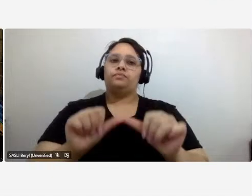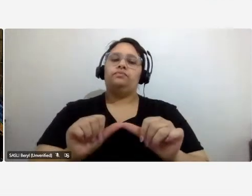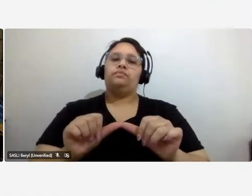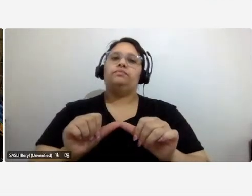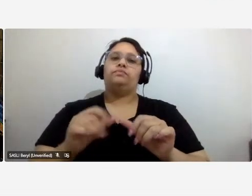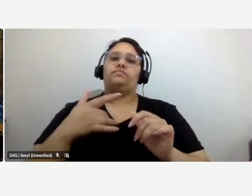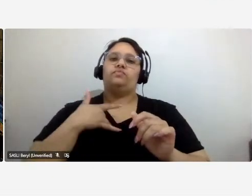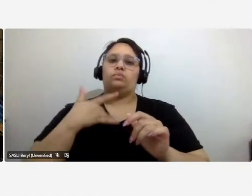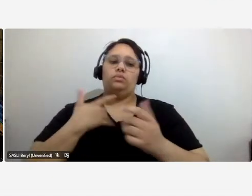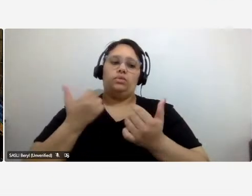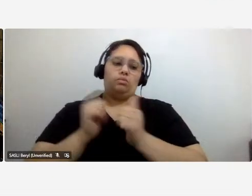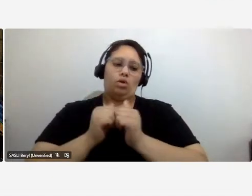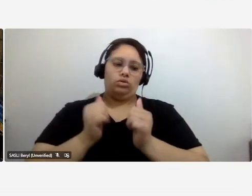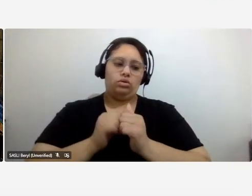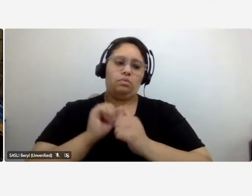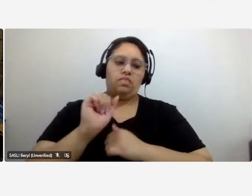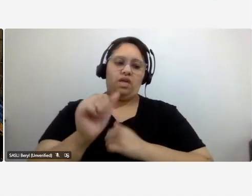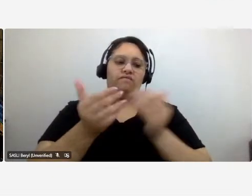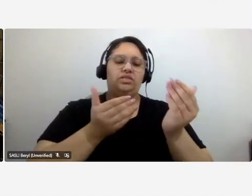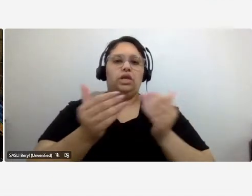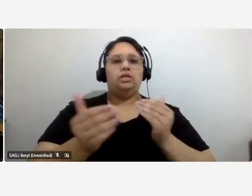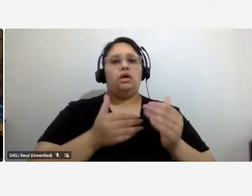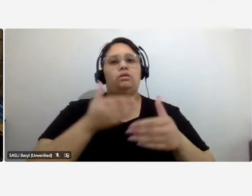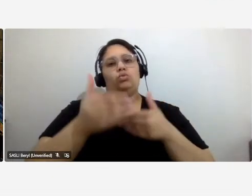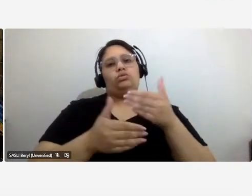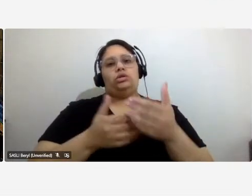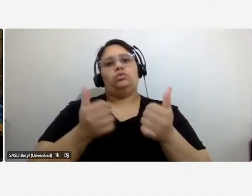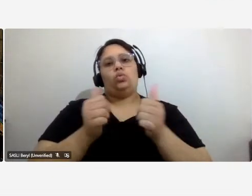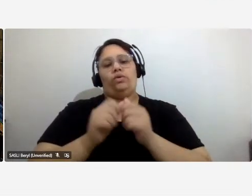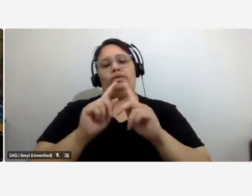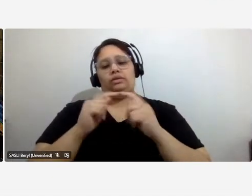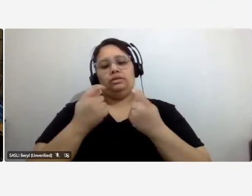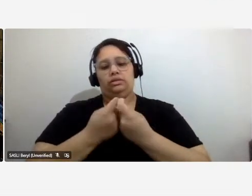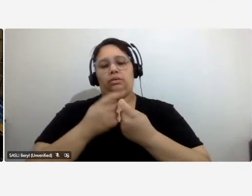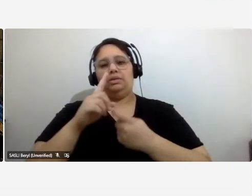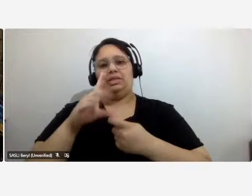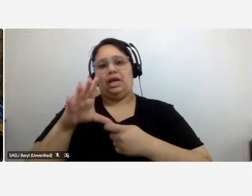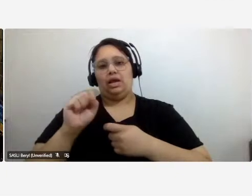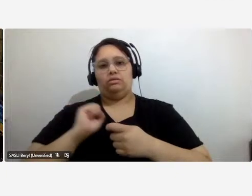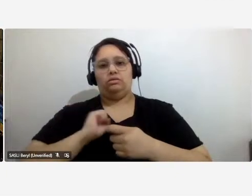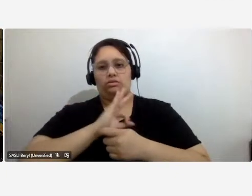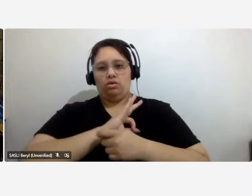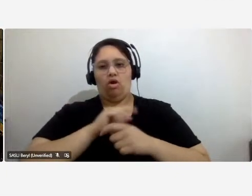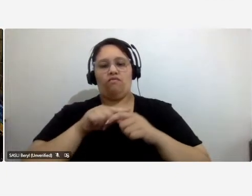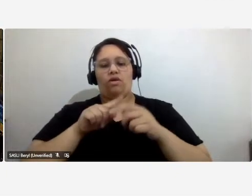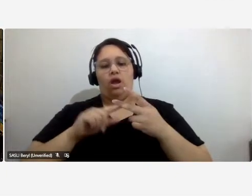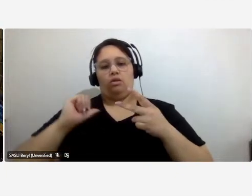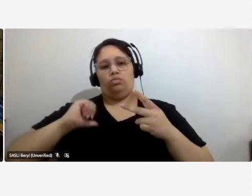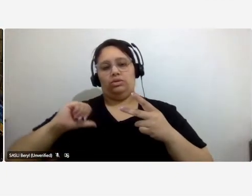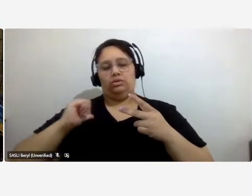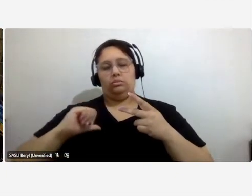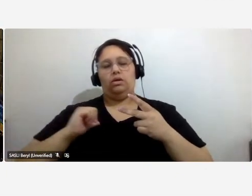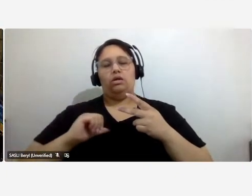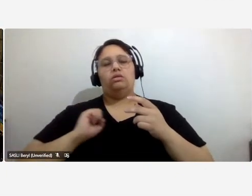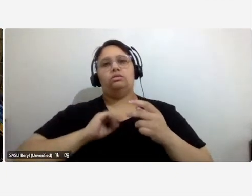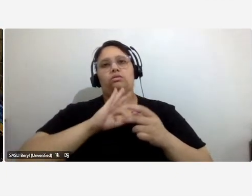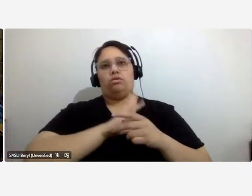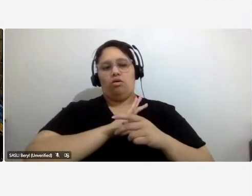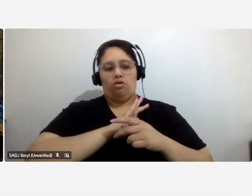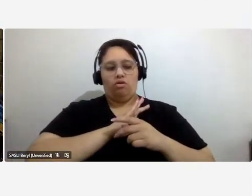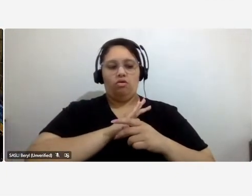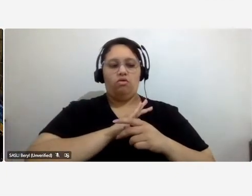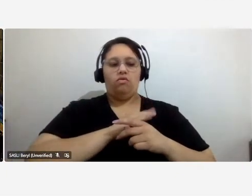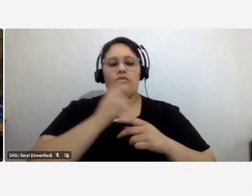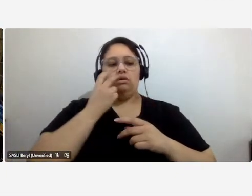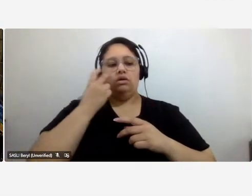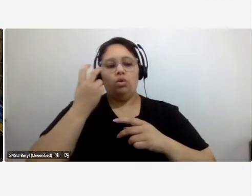formal partnership where they are facilitating the process with a team of DCAS staff as well as municipal staff to